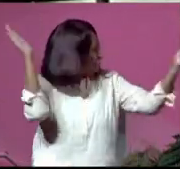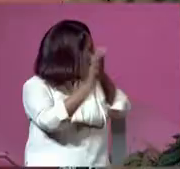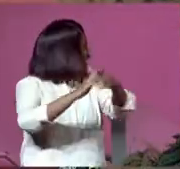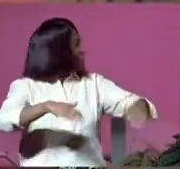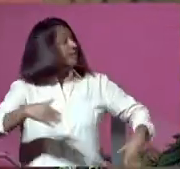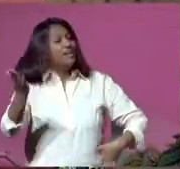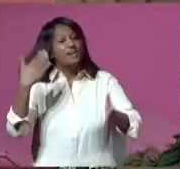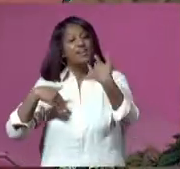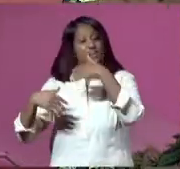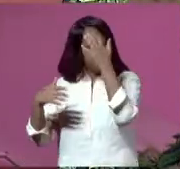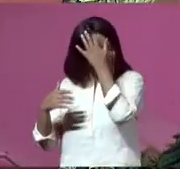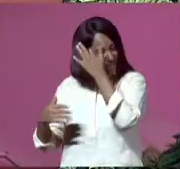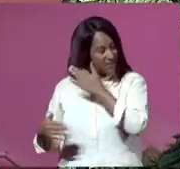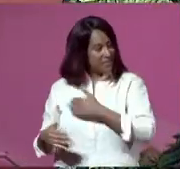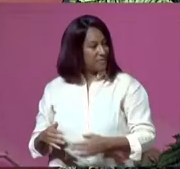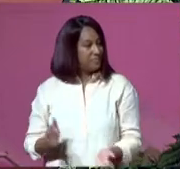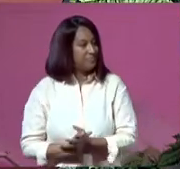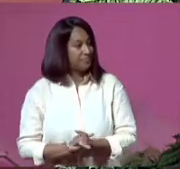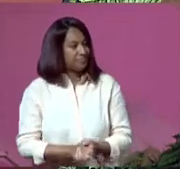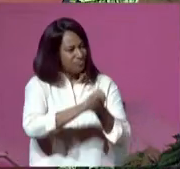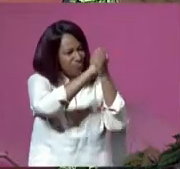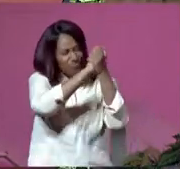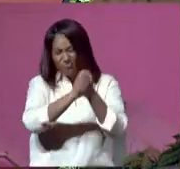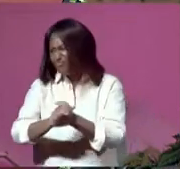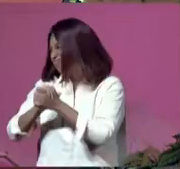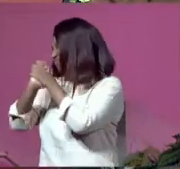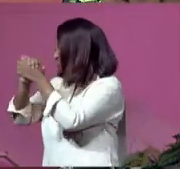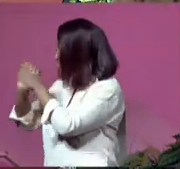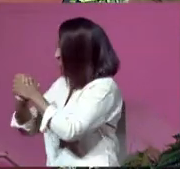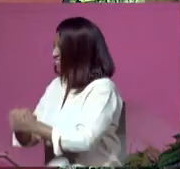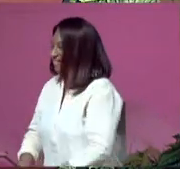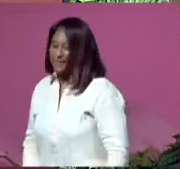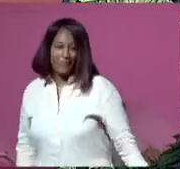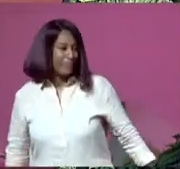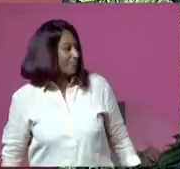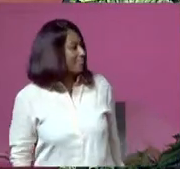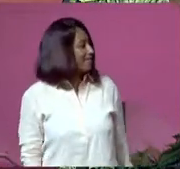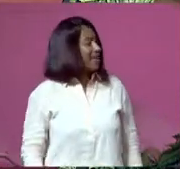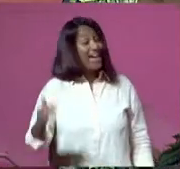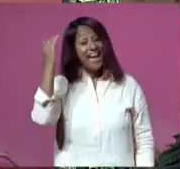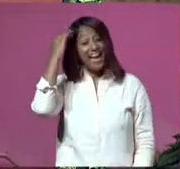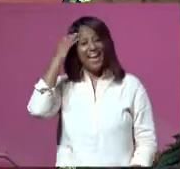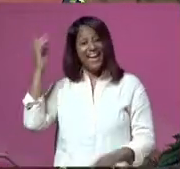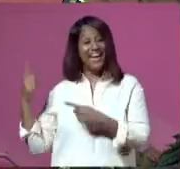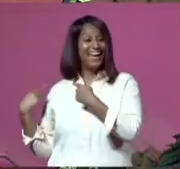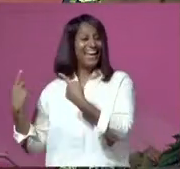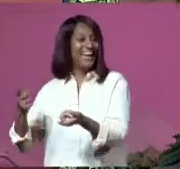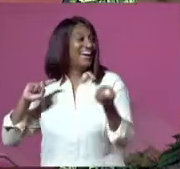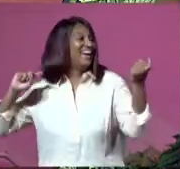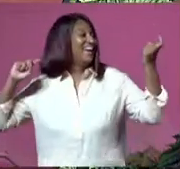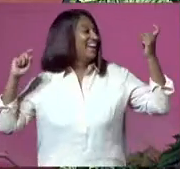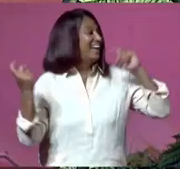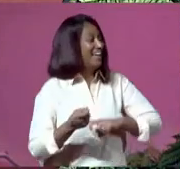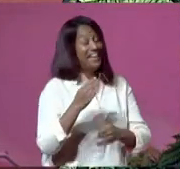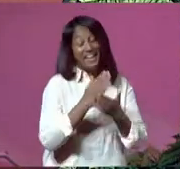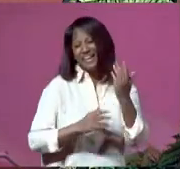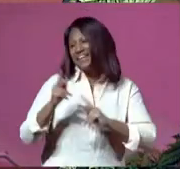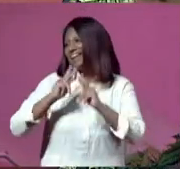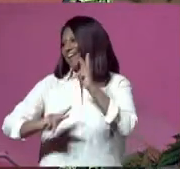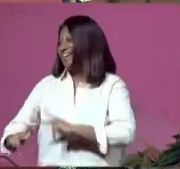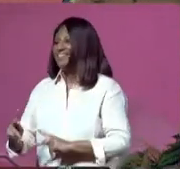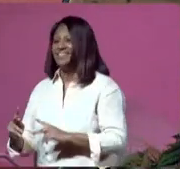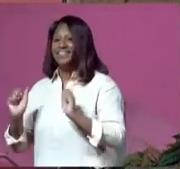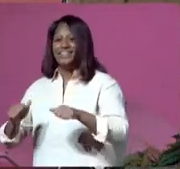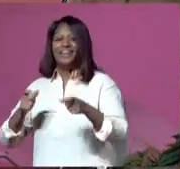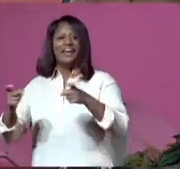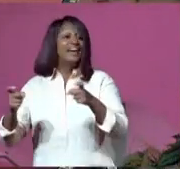changed. Come on, high five your neighbor in the air. Don't touch them. CDC regulation. And tell them, I know I've been changed, because there are some people I can face that